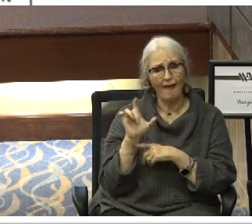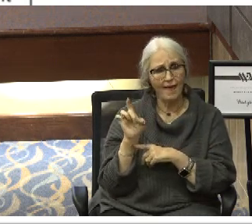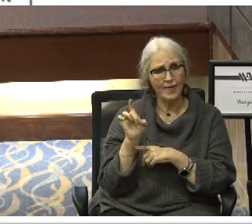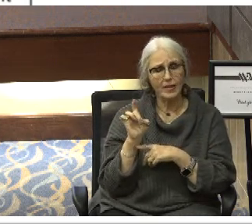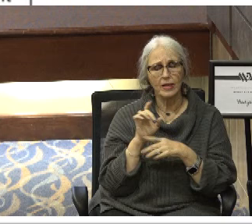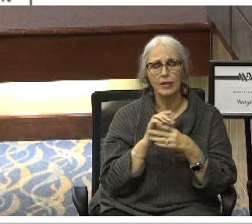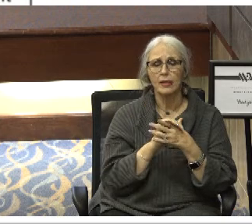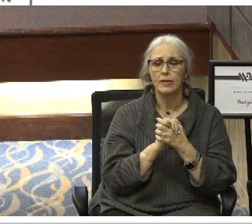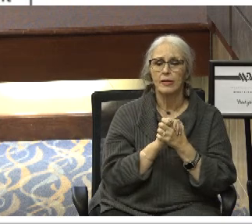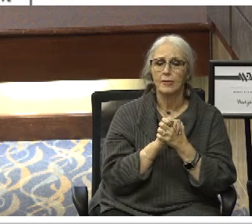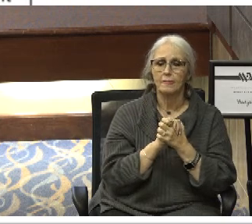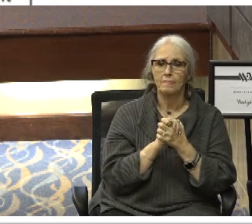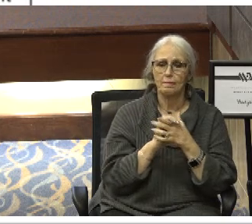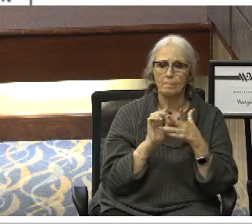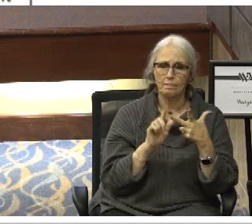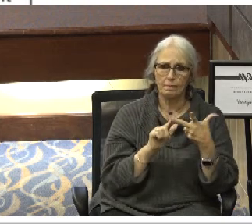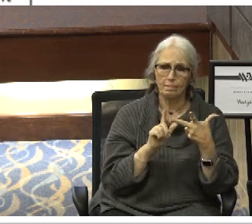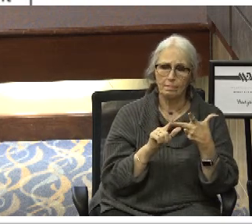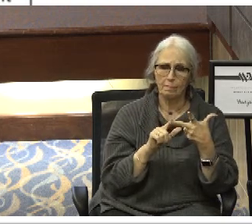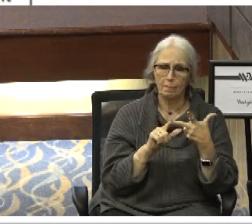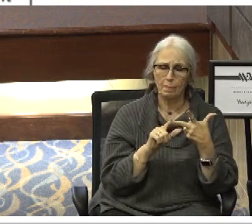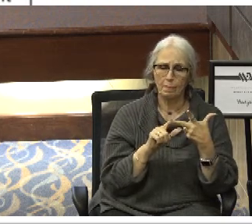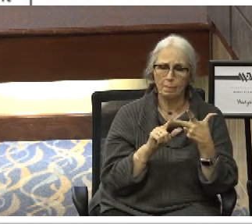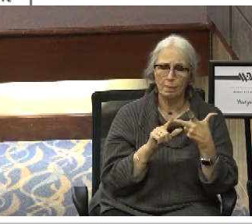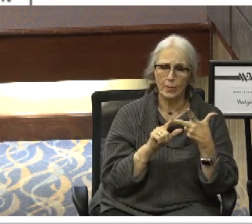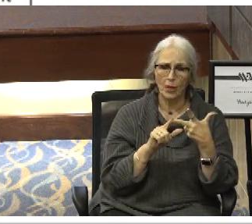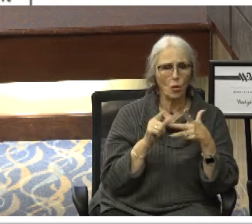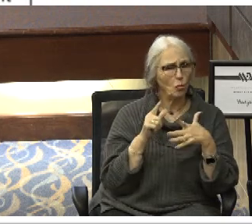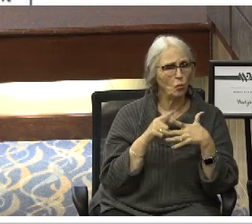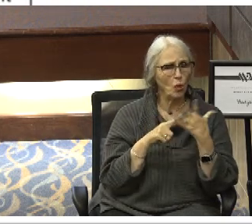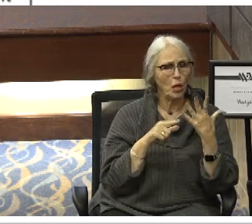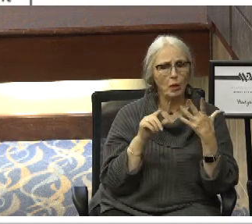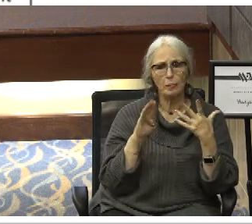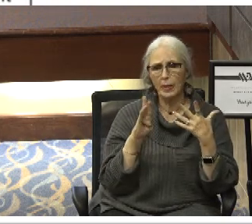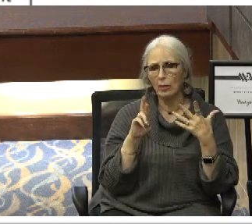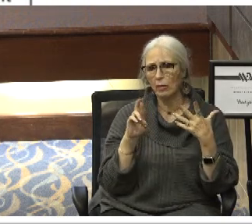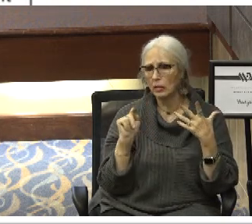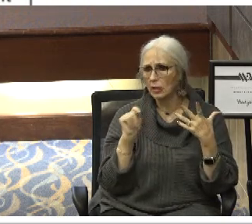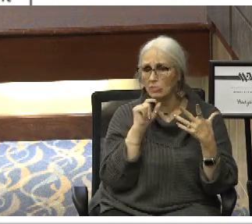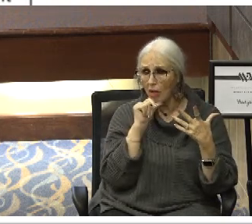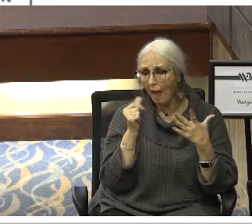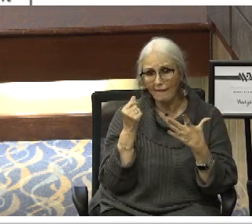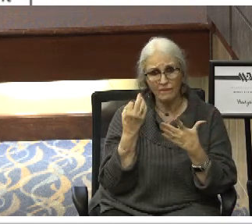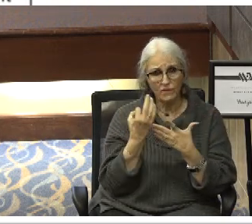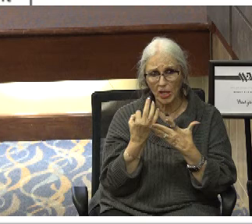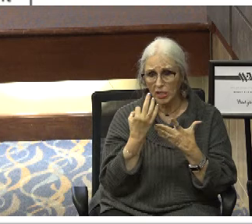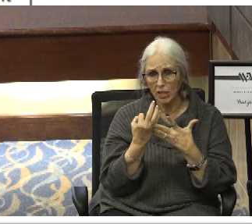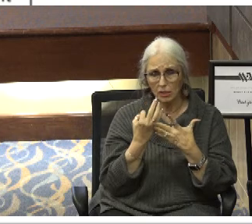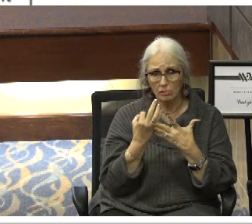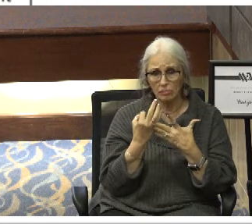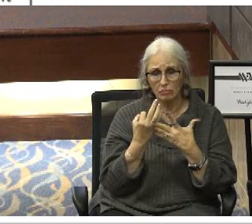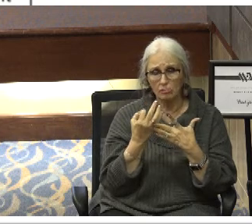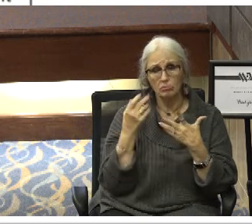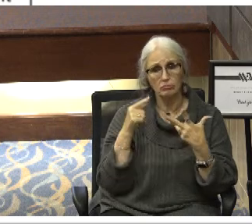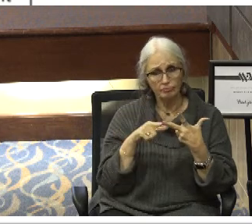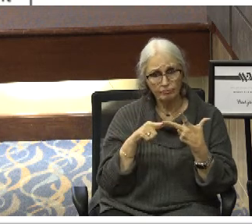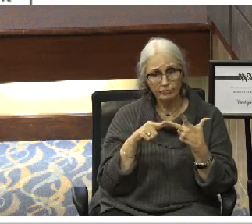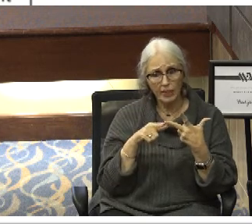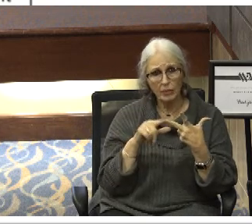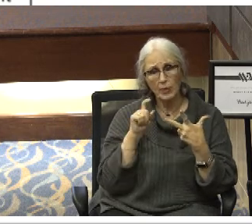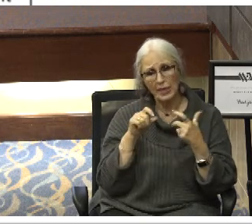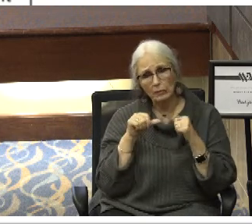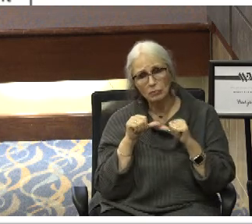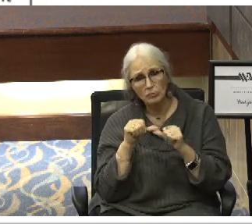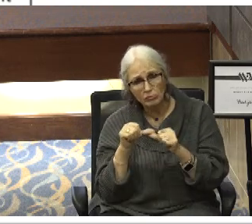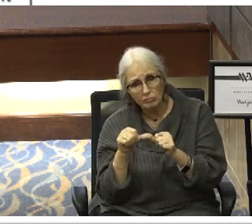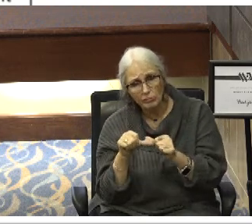underlying fixed route system. And then scenario C would be, what if BRT wasn't funded at this time or moved forward? And so it looks at more